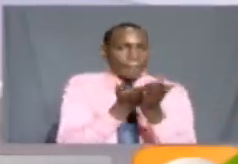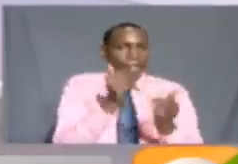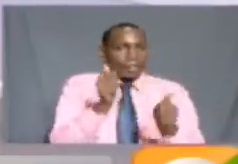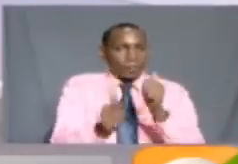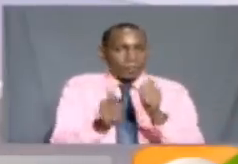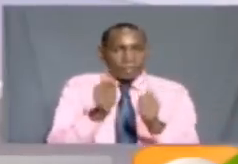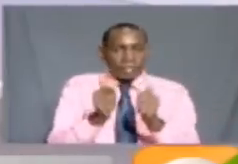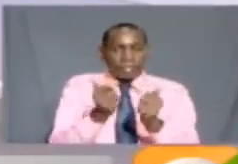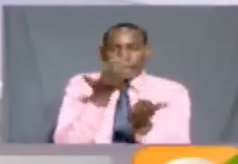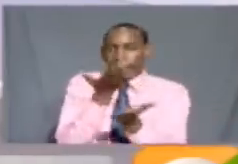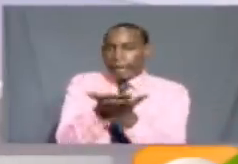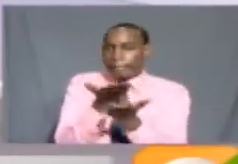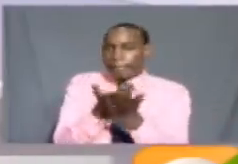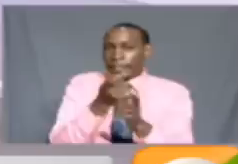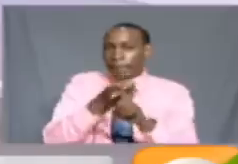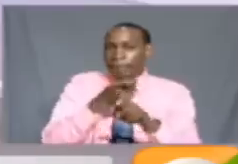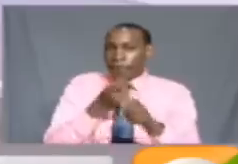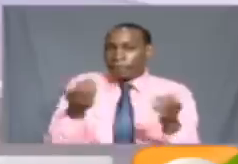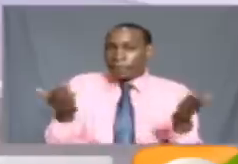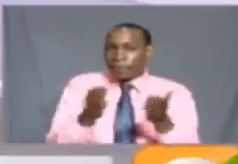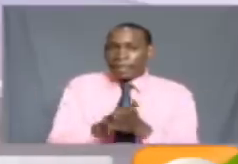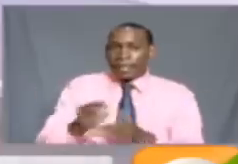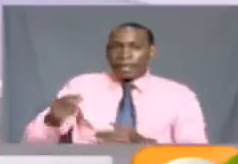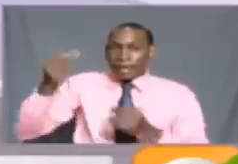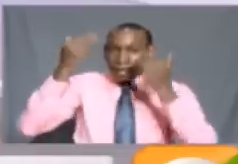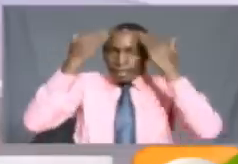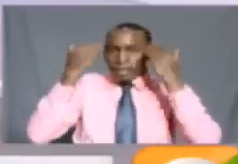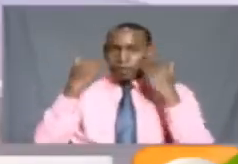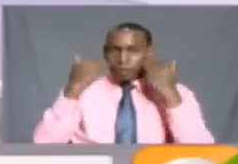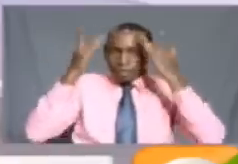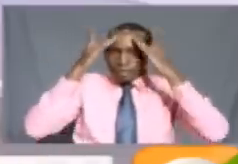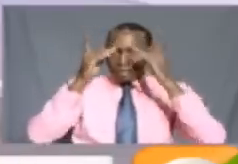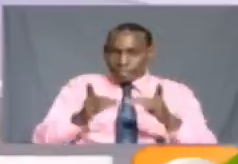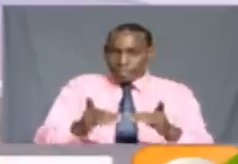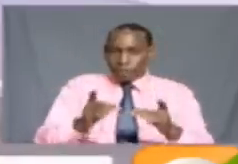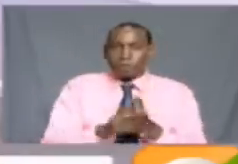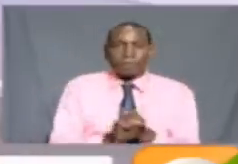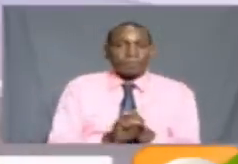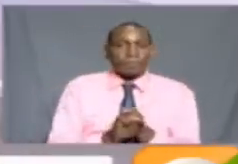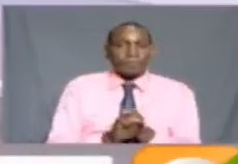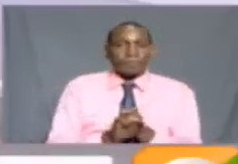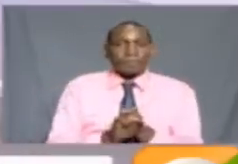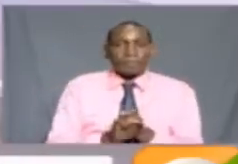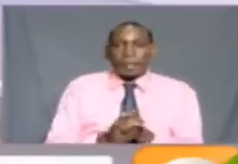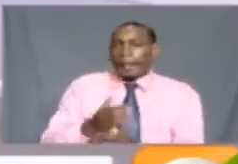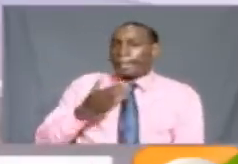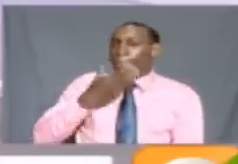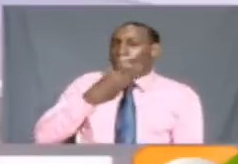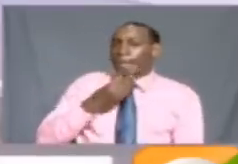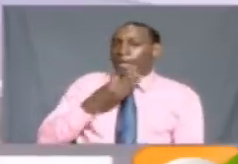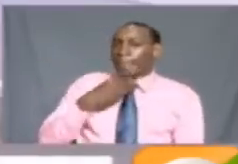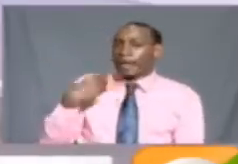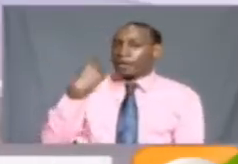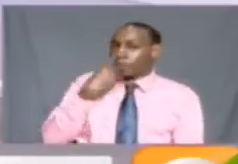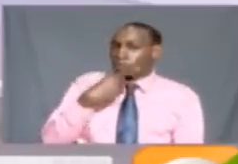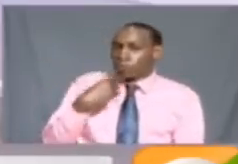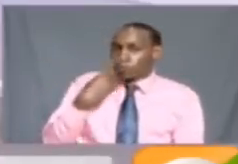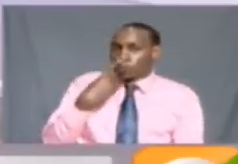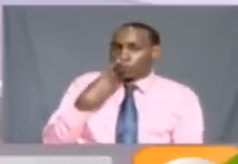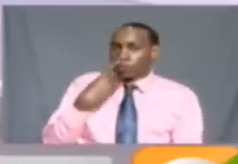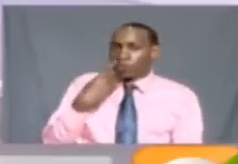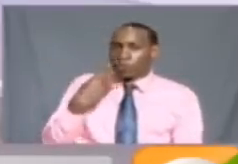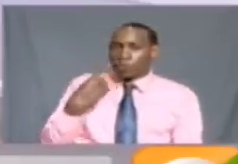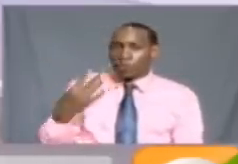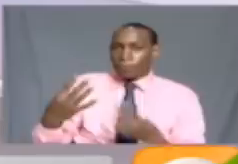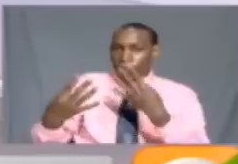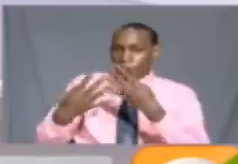actually an appeal from the High Court decision. There was the gentleman who had been